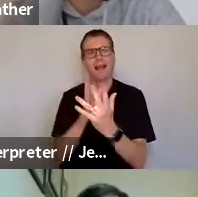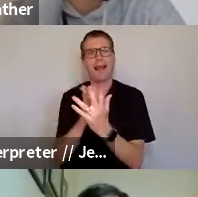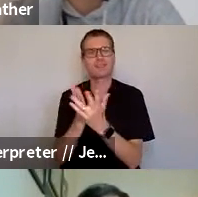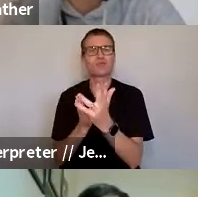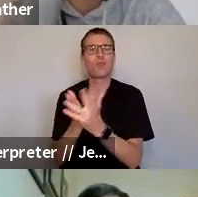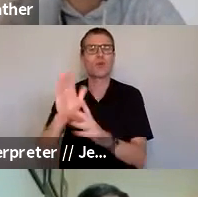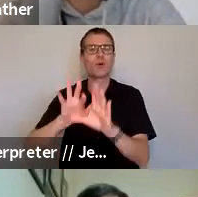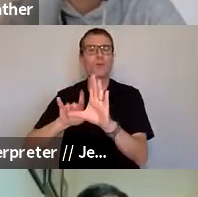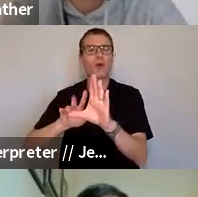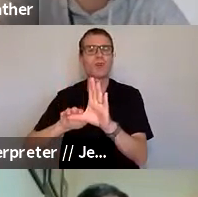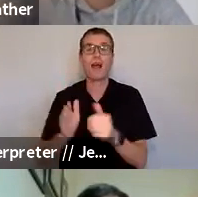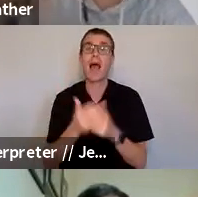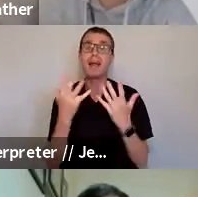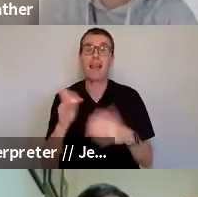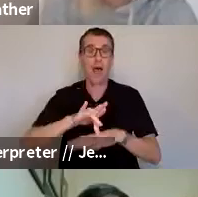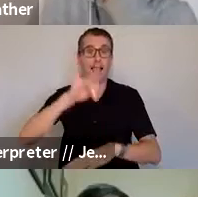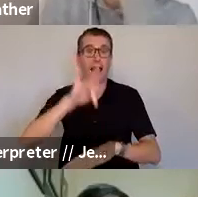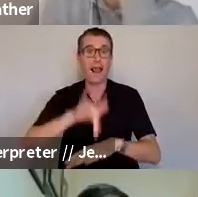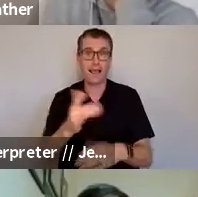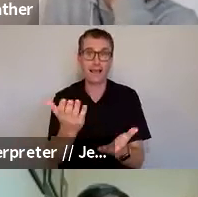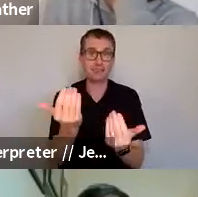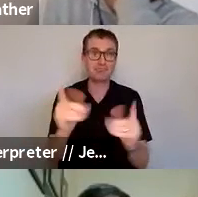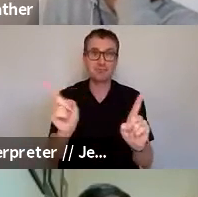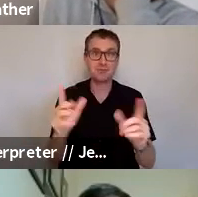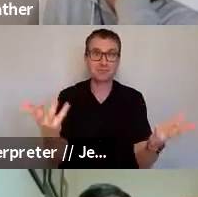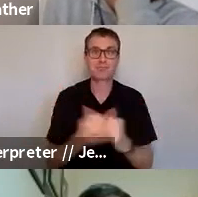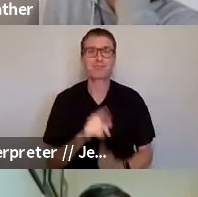what are you finding? Well,